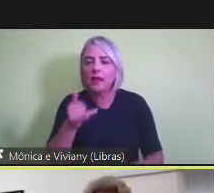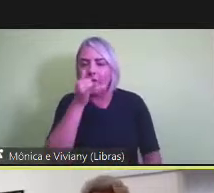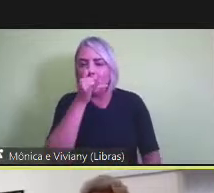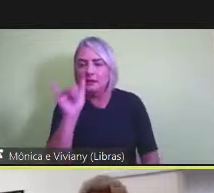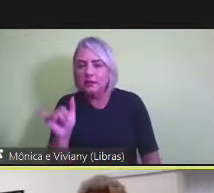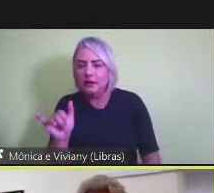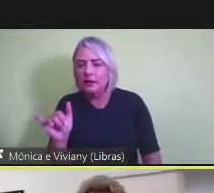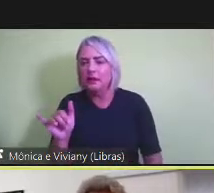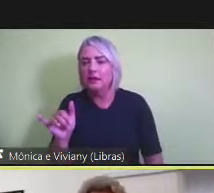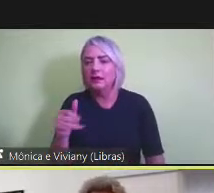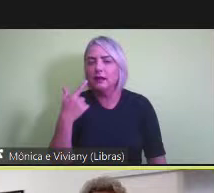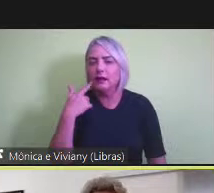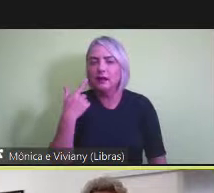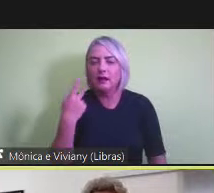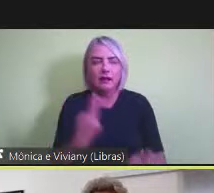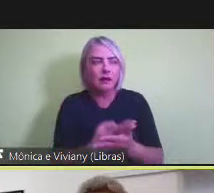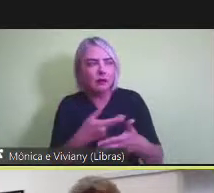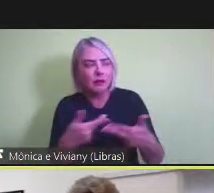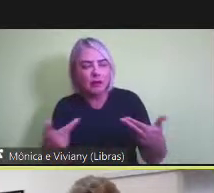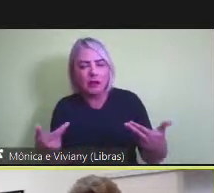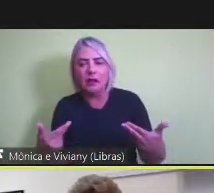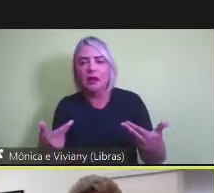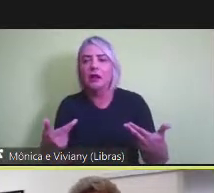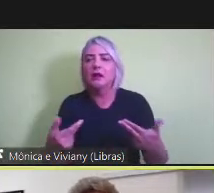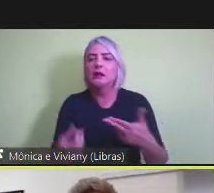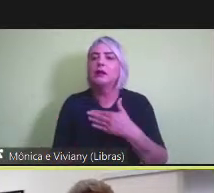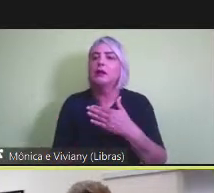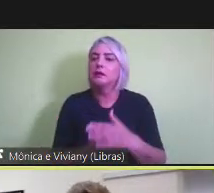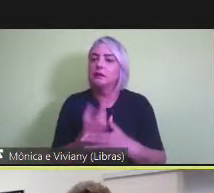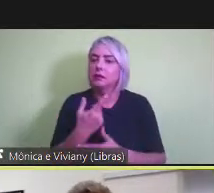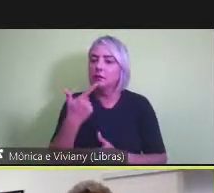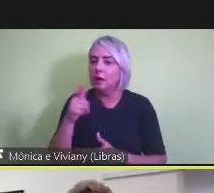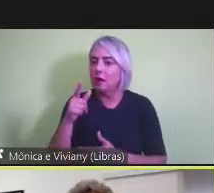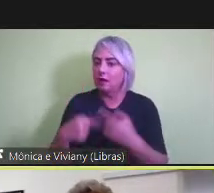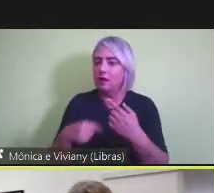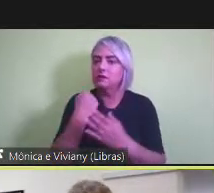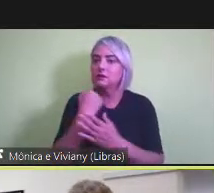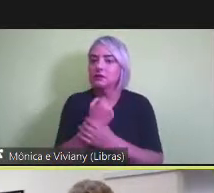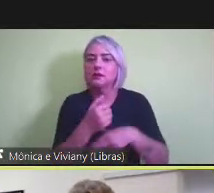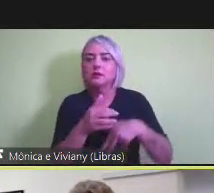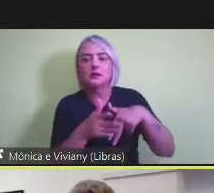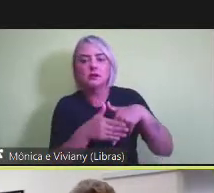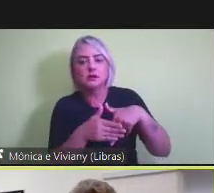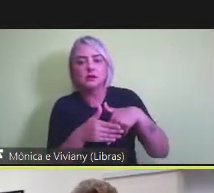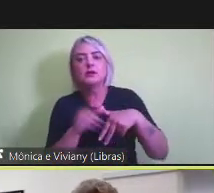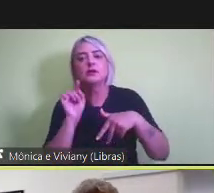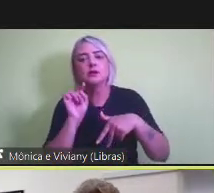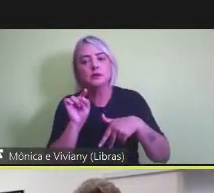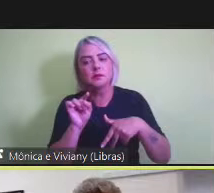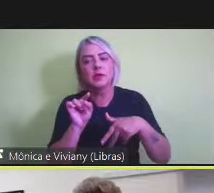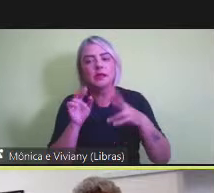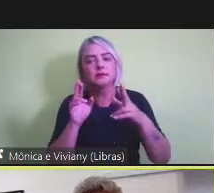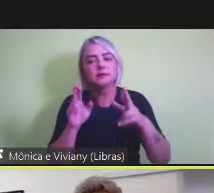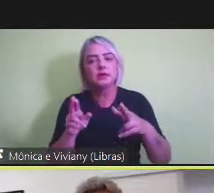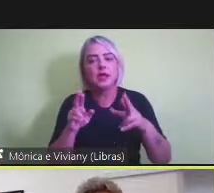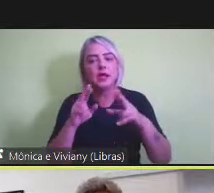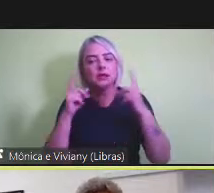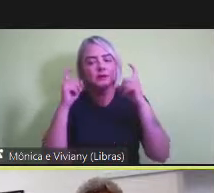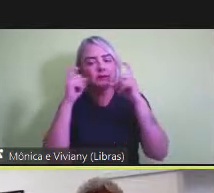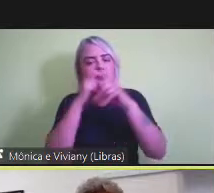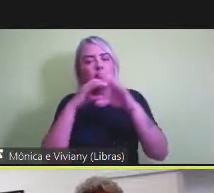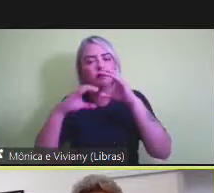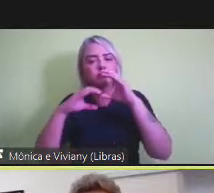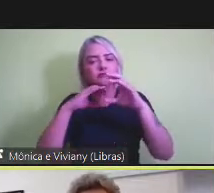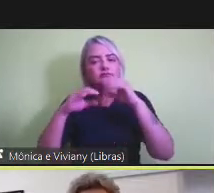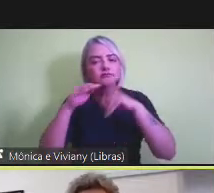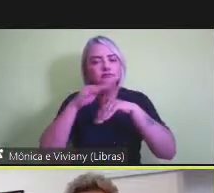the accidents and the adverse events and all the debate of the patient security is also about this issue